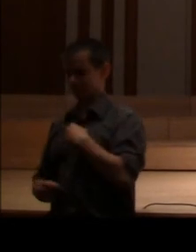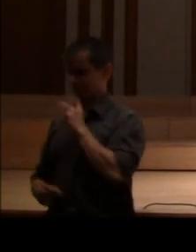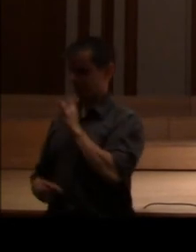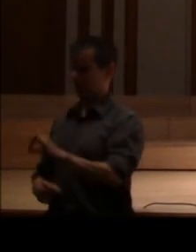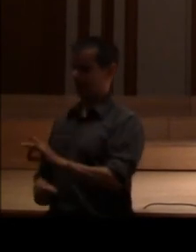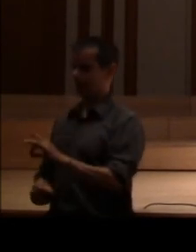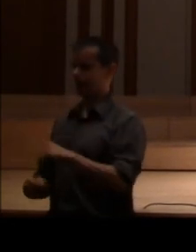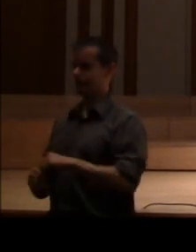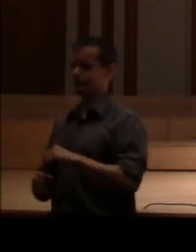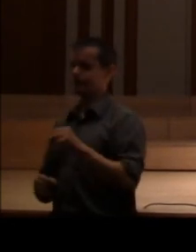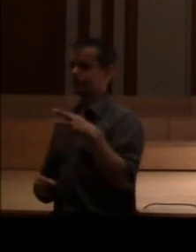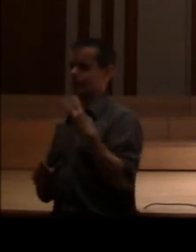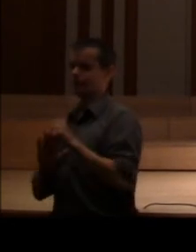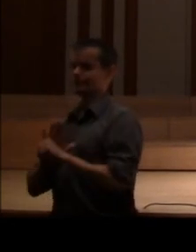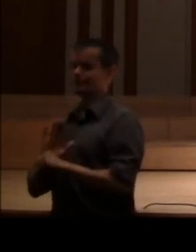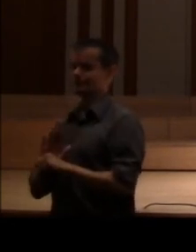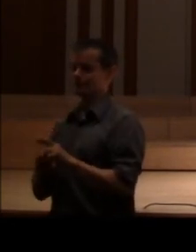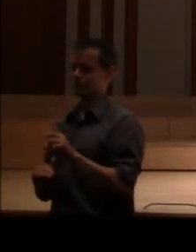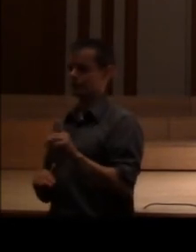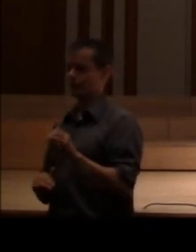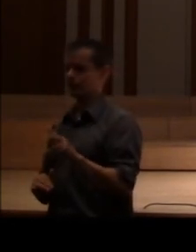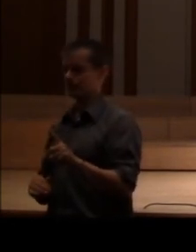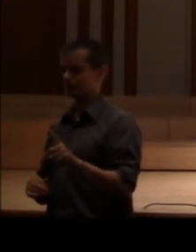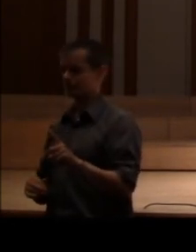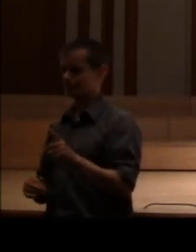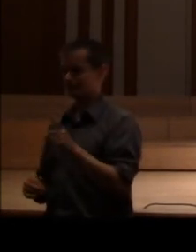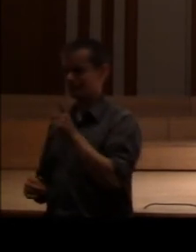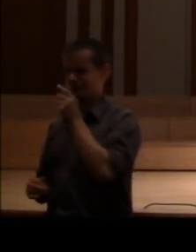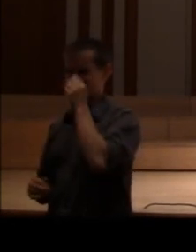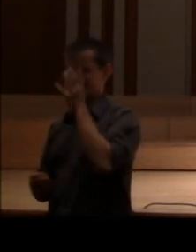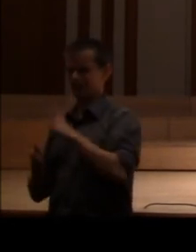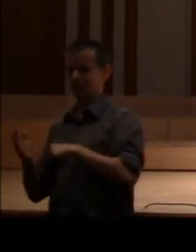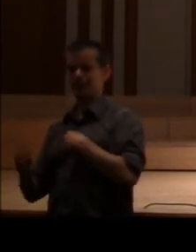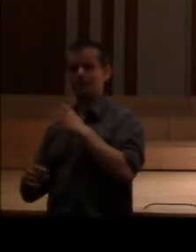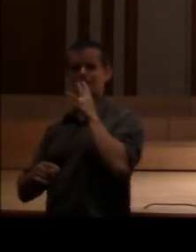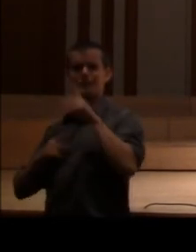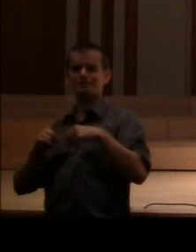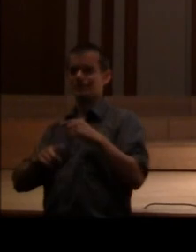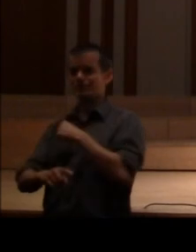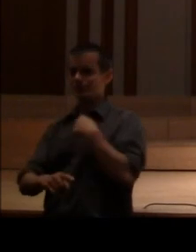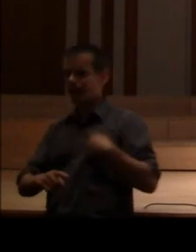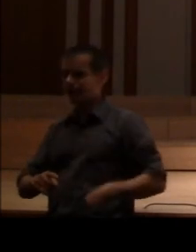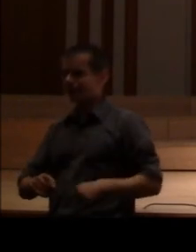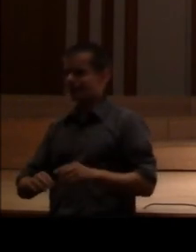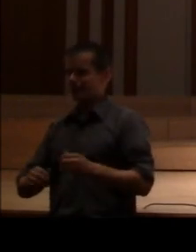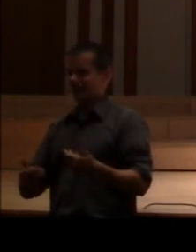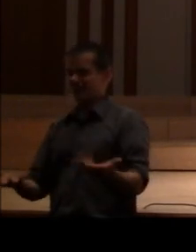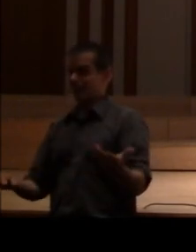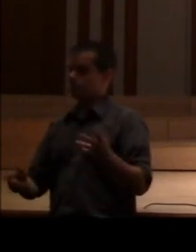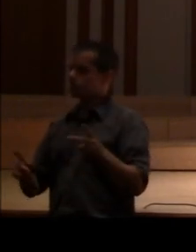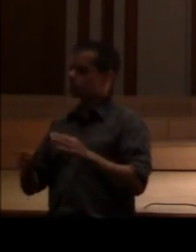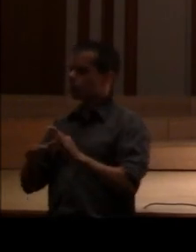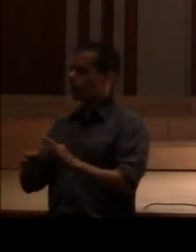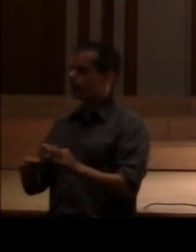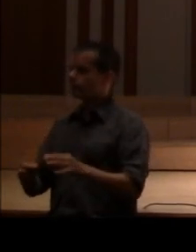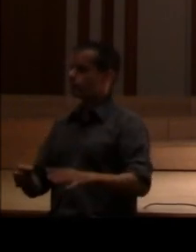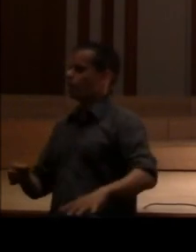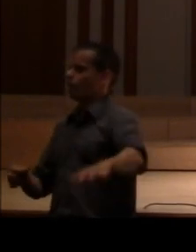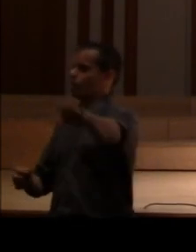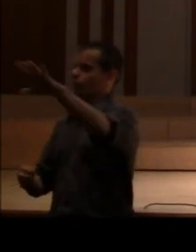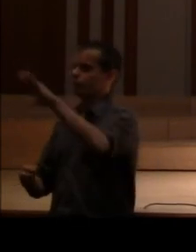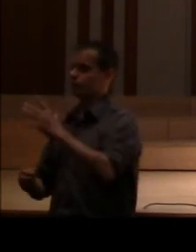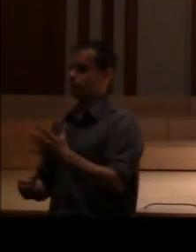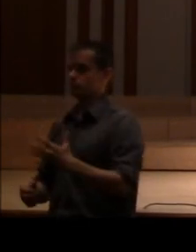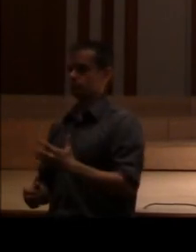in Redmond, Washington State, cared to say about ancient China or really much of anything. And people were commenting. That was